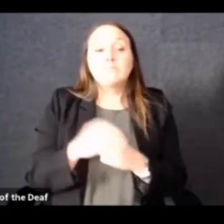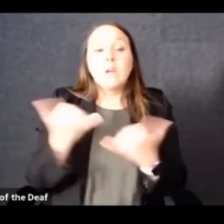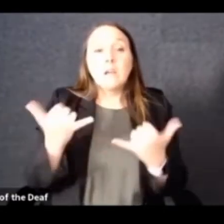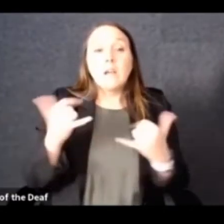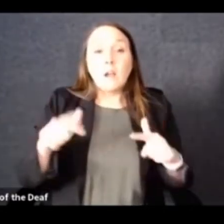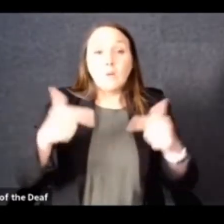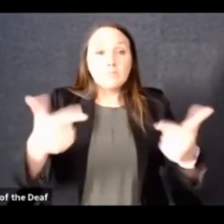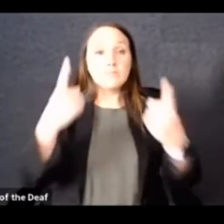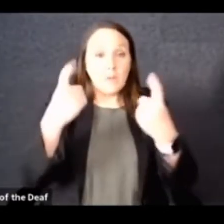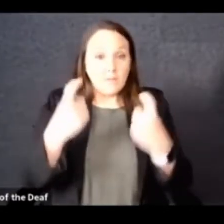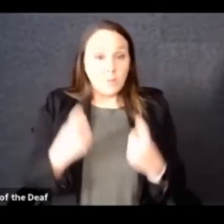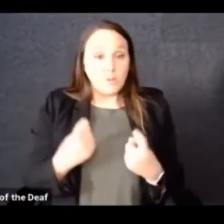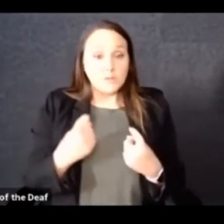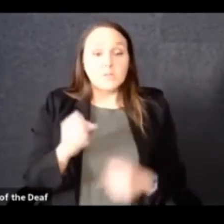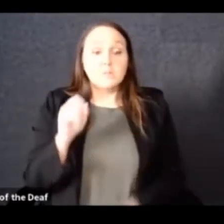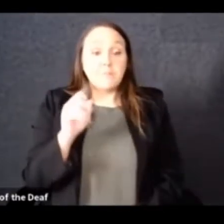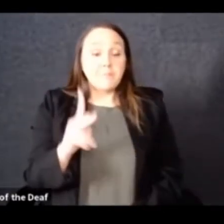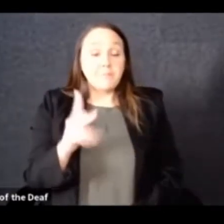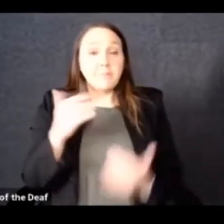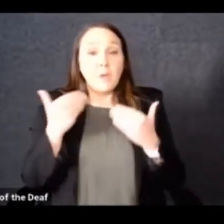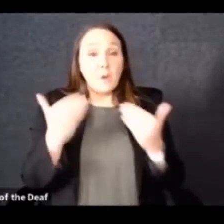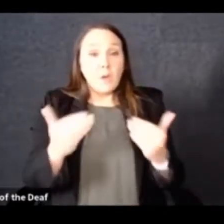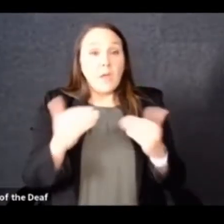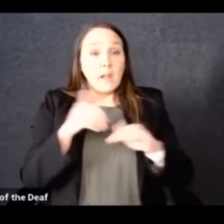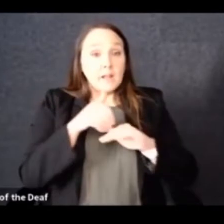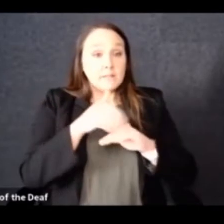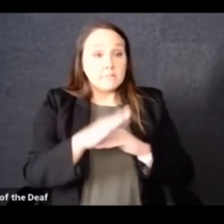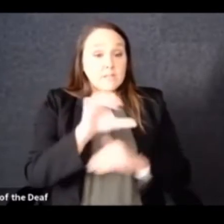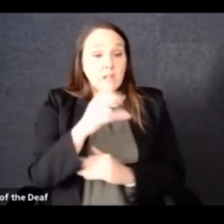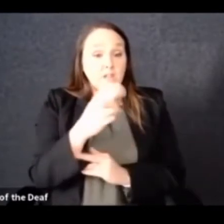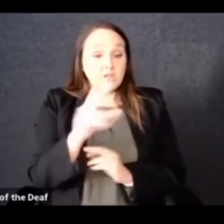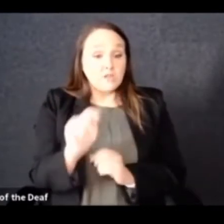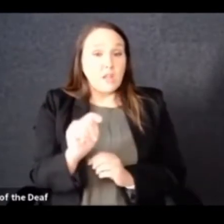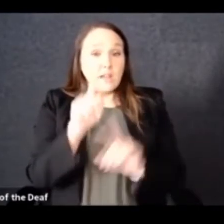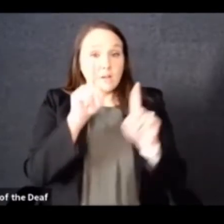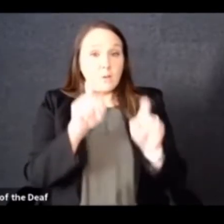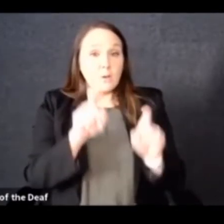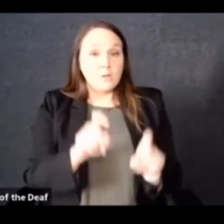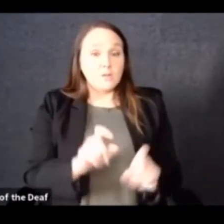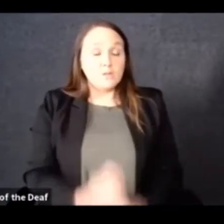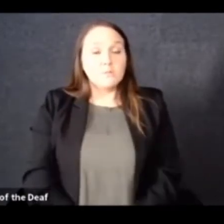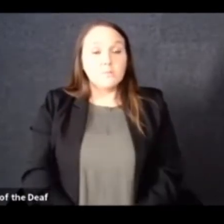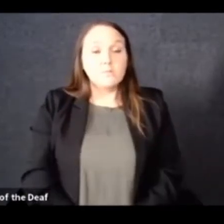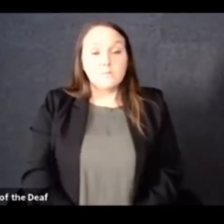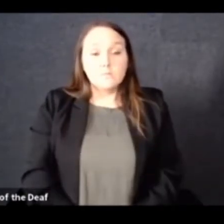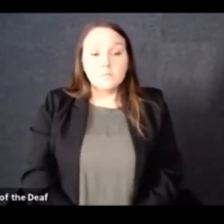questions. All right, everyone can submit questions into that chat feature.